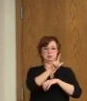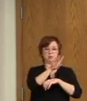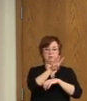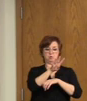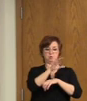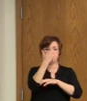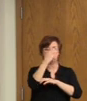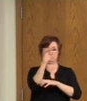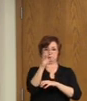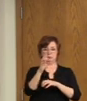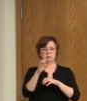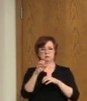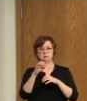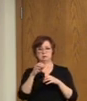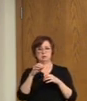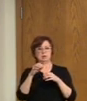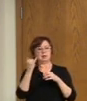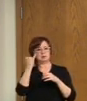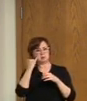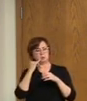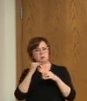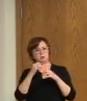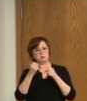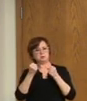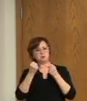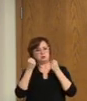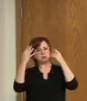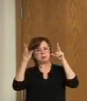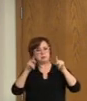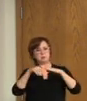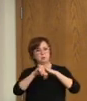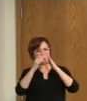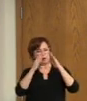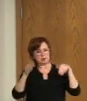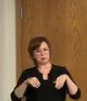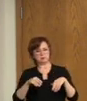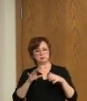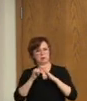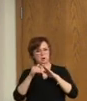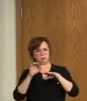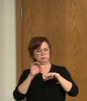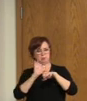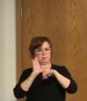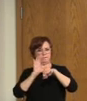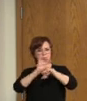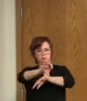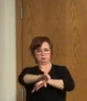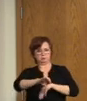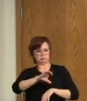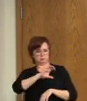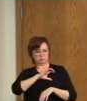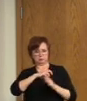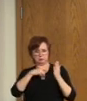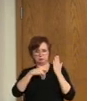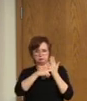Maybe I'll touch on that one first, Heidi. I think one of the successes that we've had in our province is that the Saskatchewan people are doing